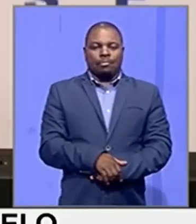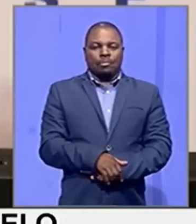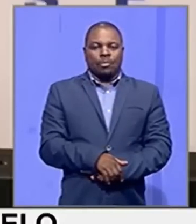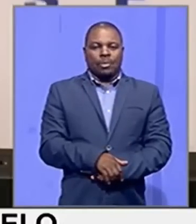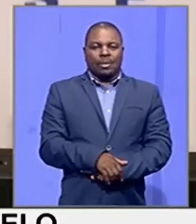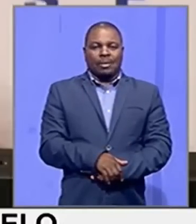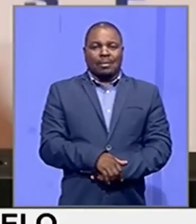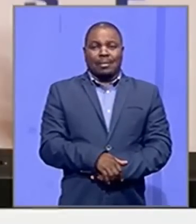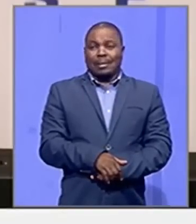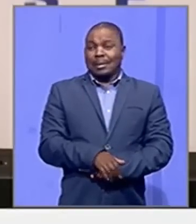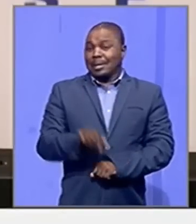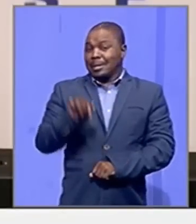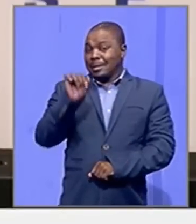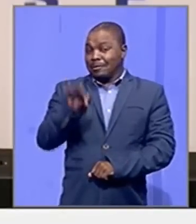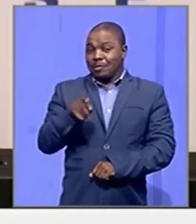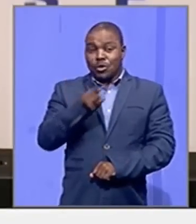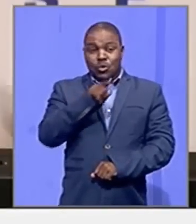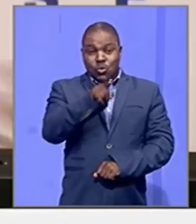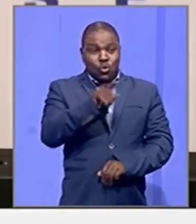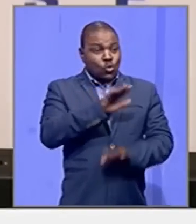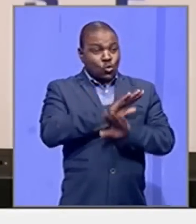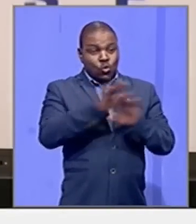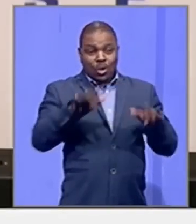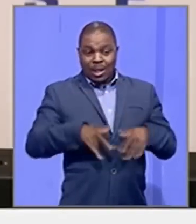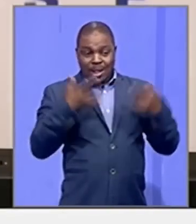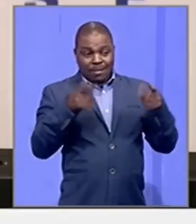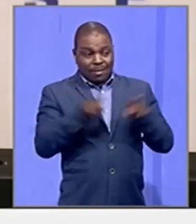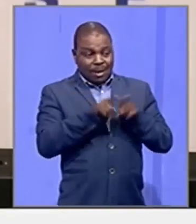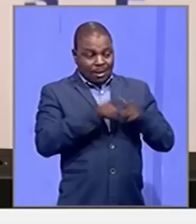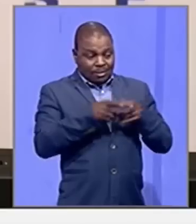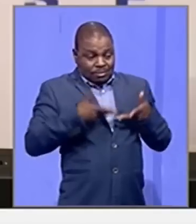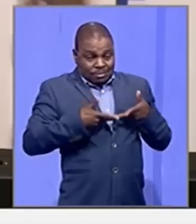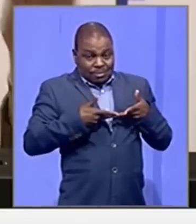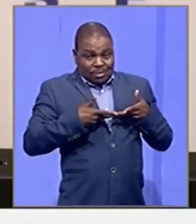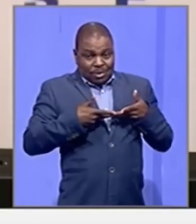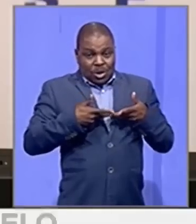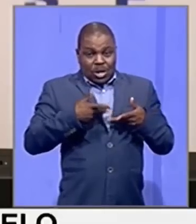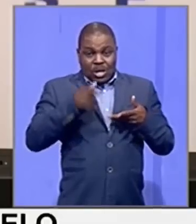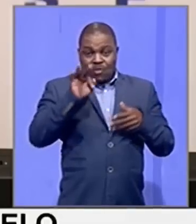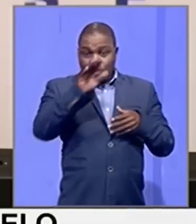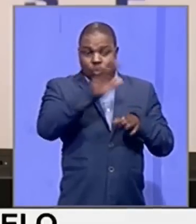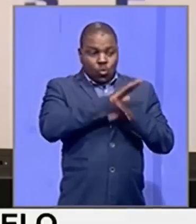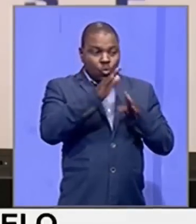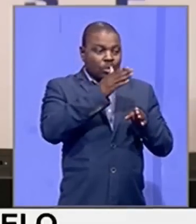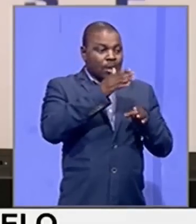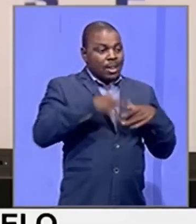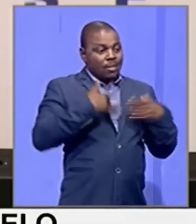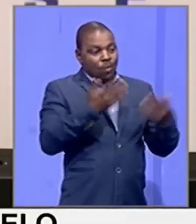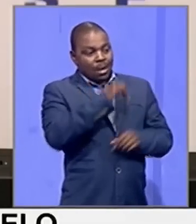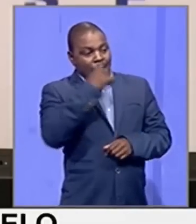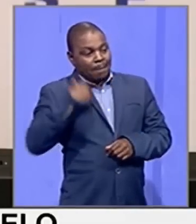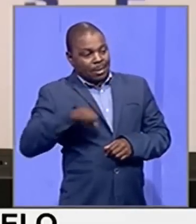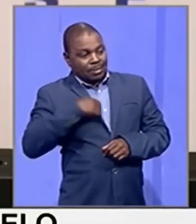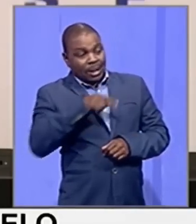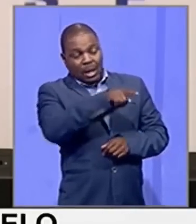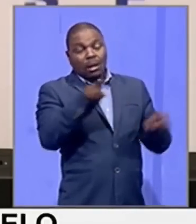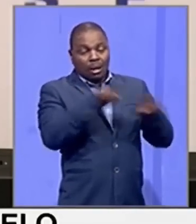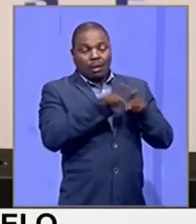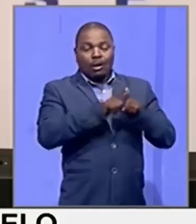Because not unless you are not living where I'm living and staying in the municipalities where you are working, it's a gangster's